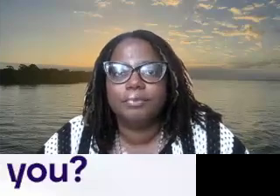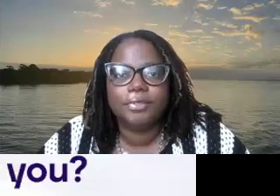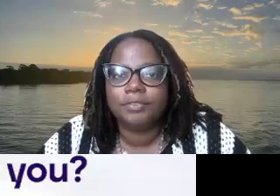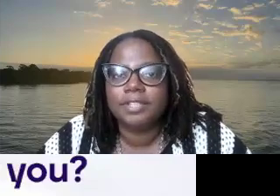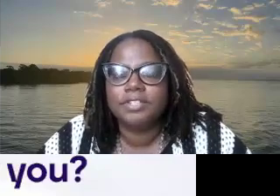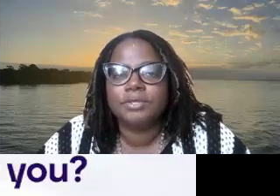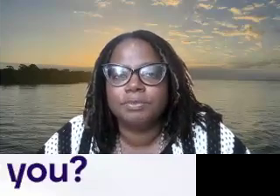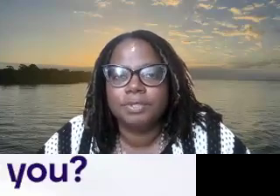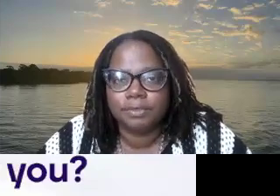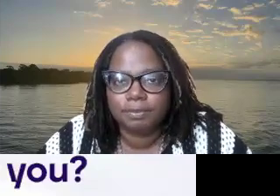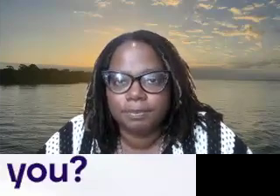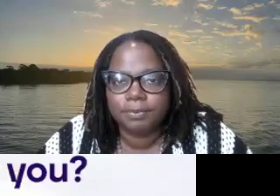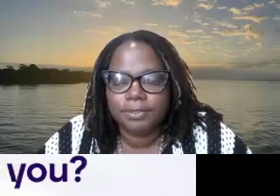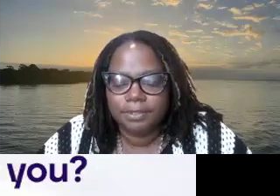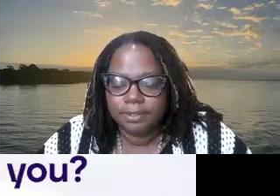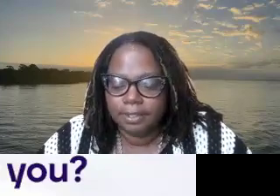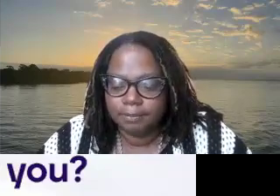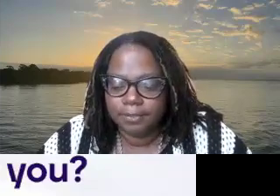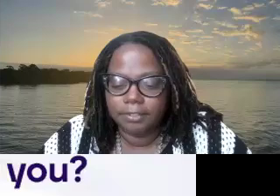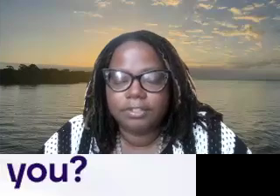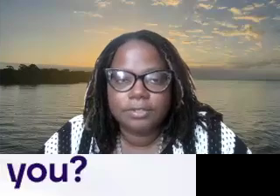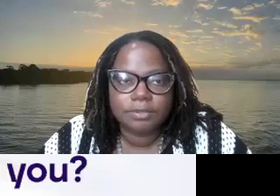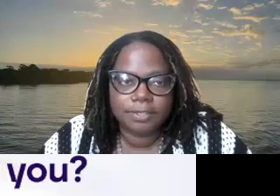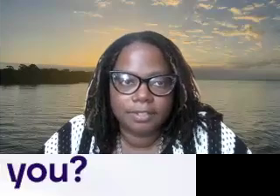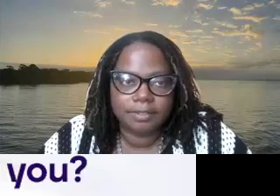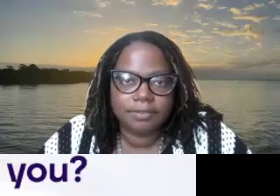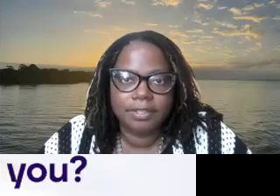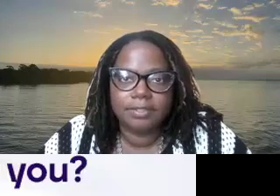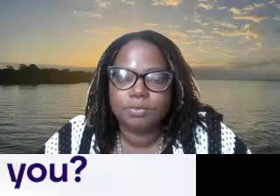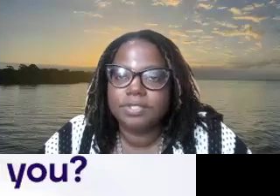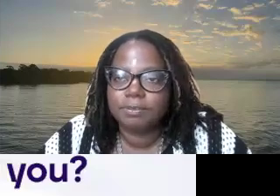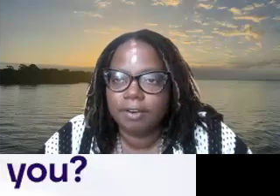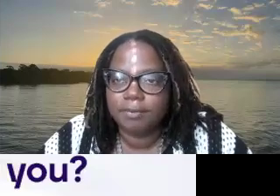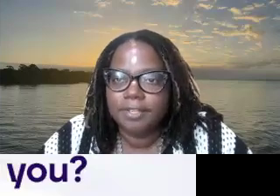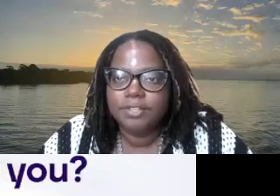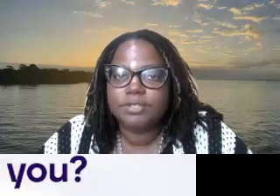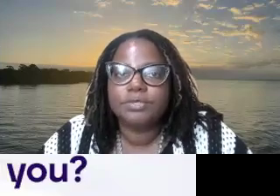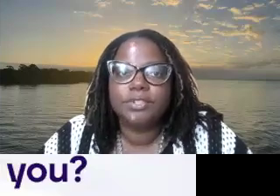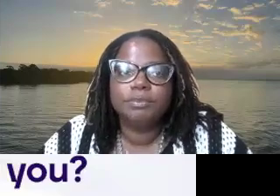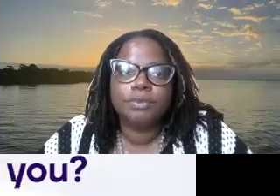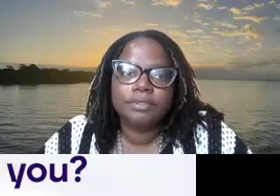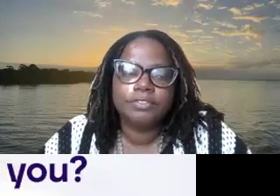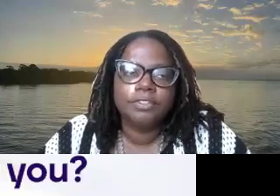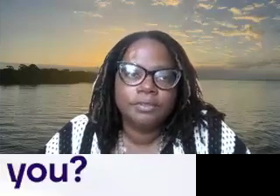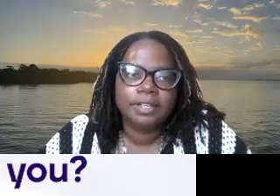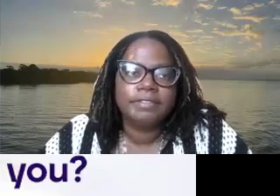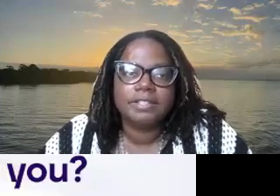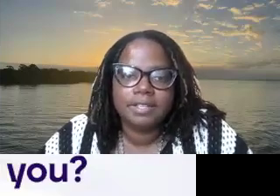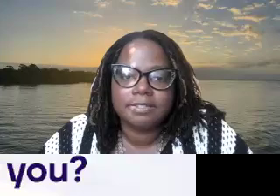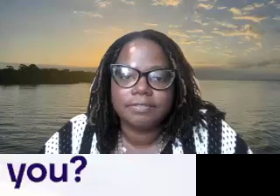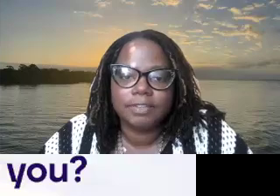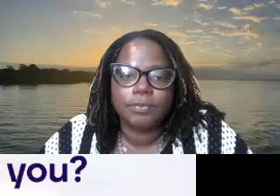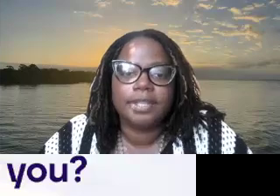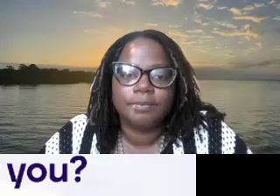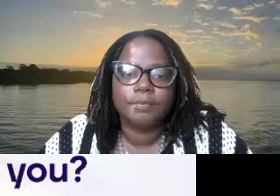of familiar relations with people that are close to one another, that there's been some harm. So it's really important for you to have